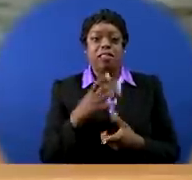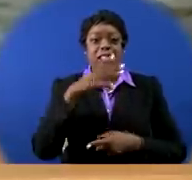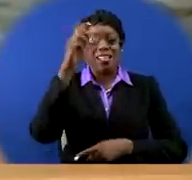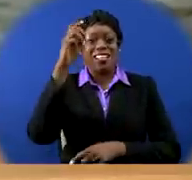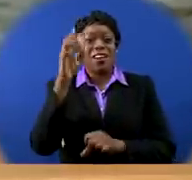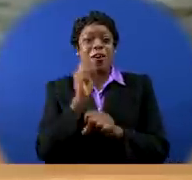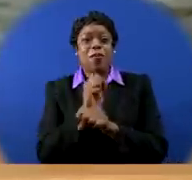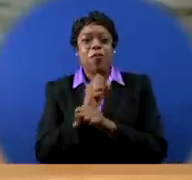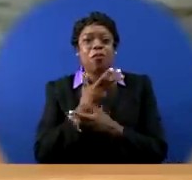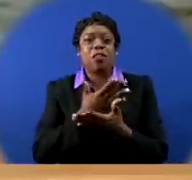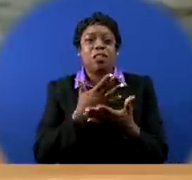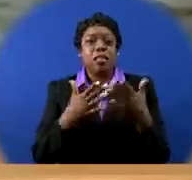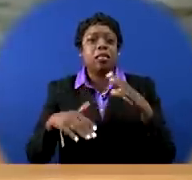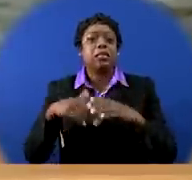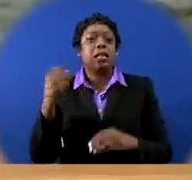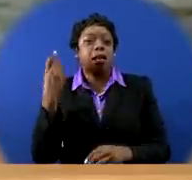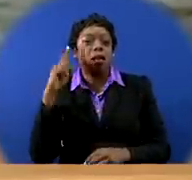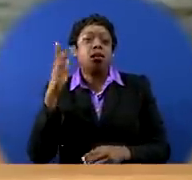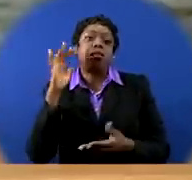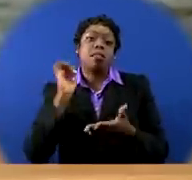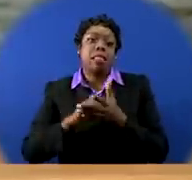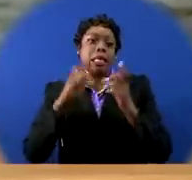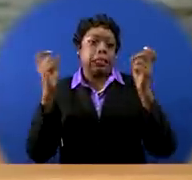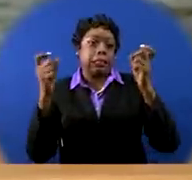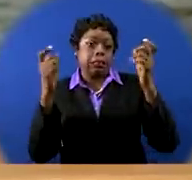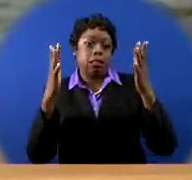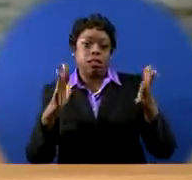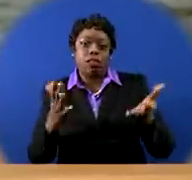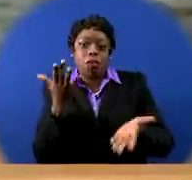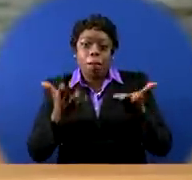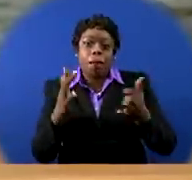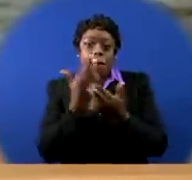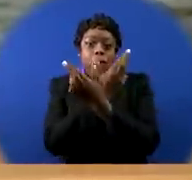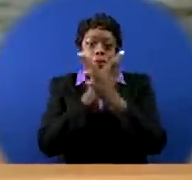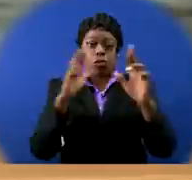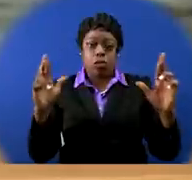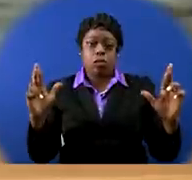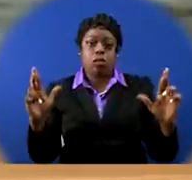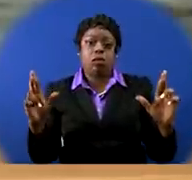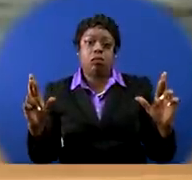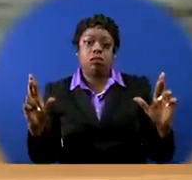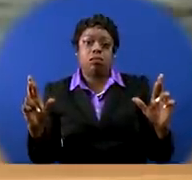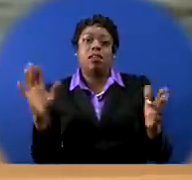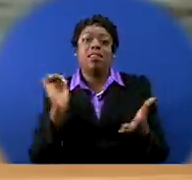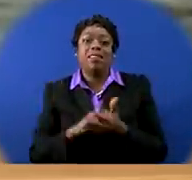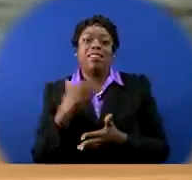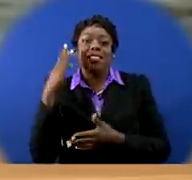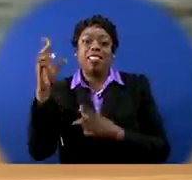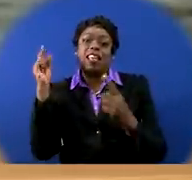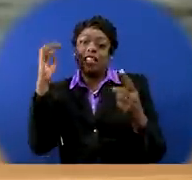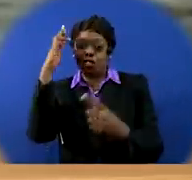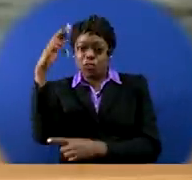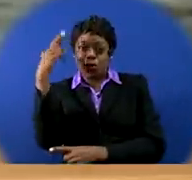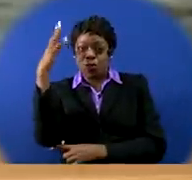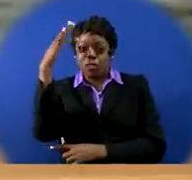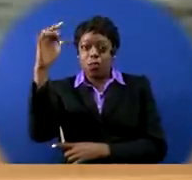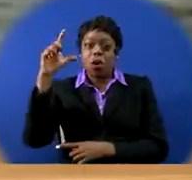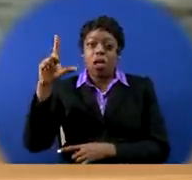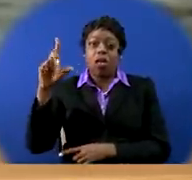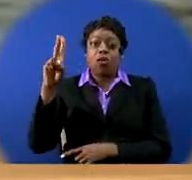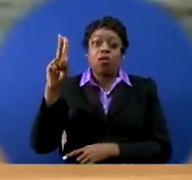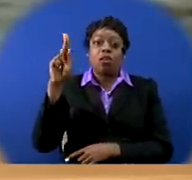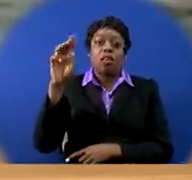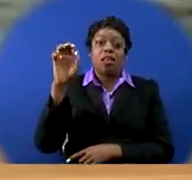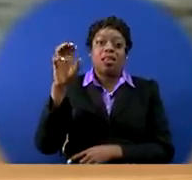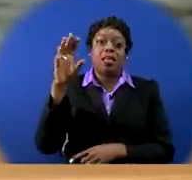works things out so that sinners might be redeemed. That's the whole point of Luke chapter 19 as I make